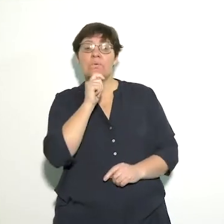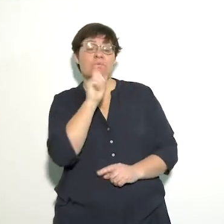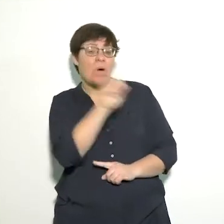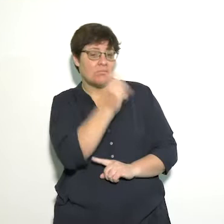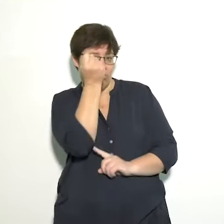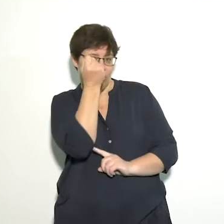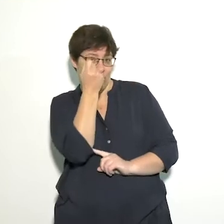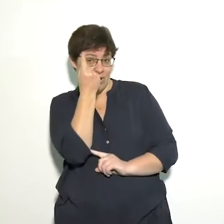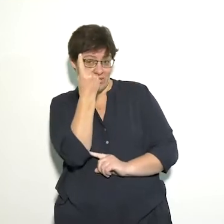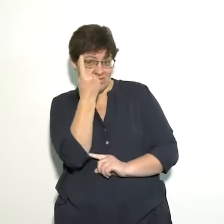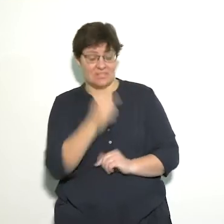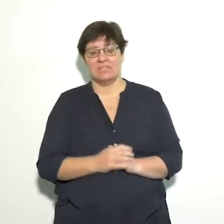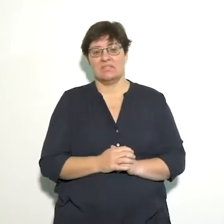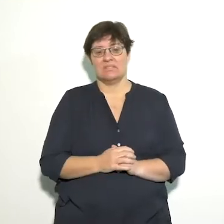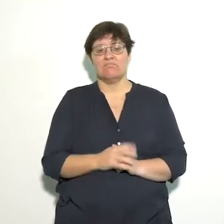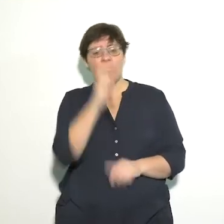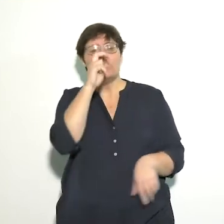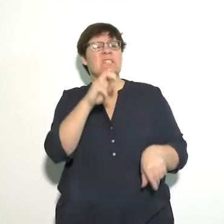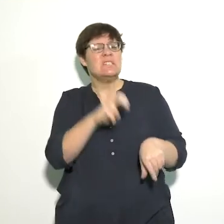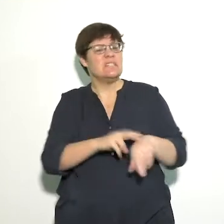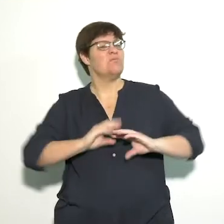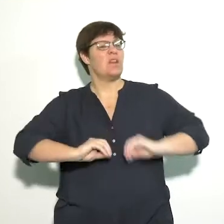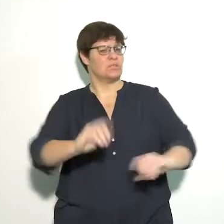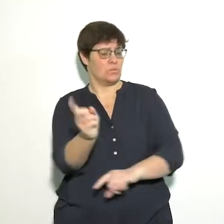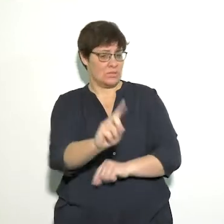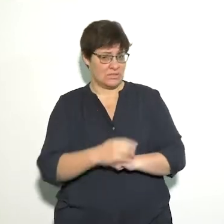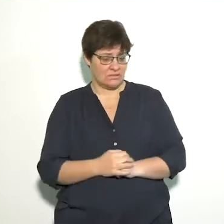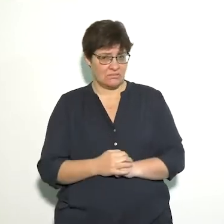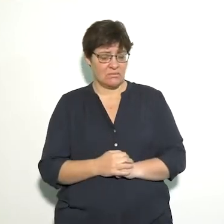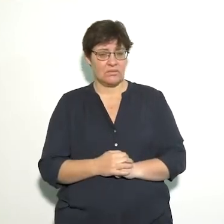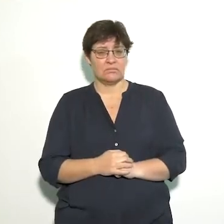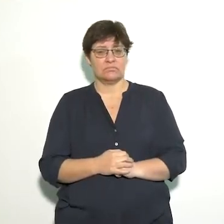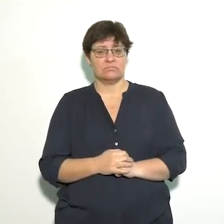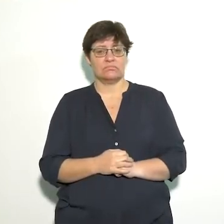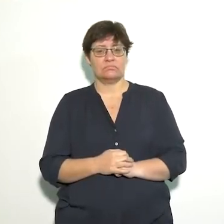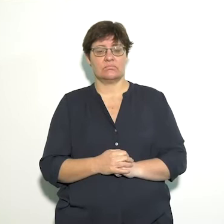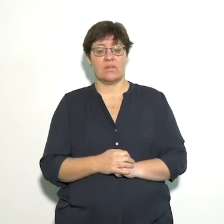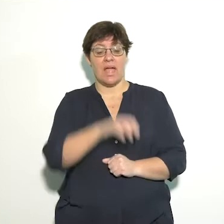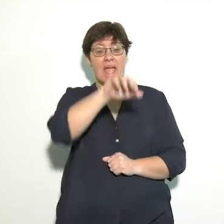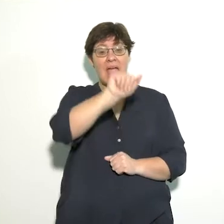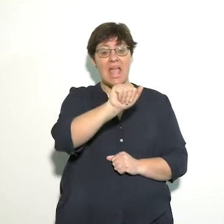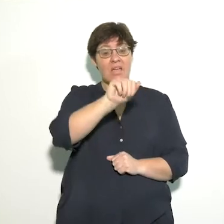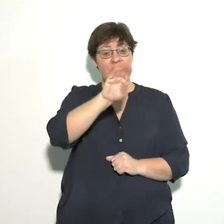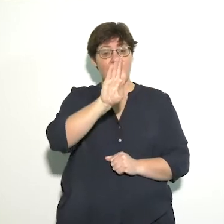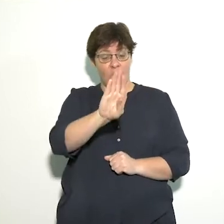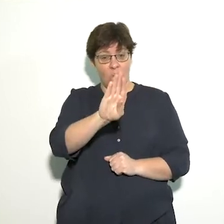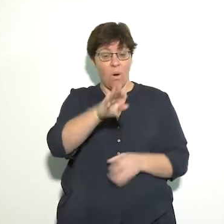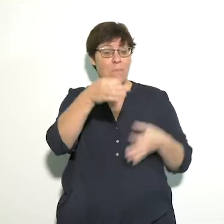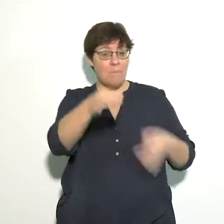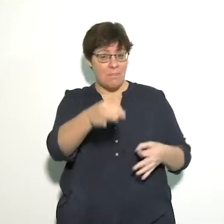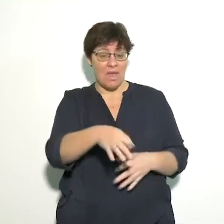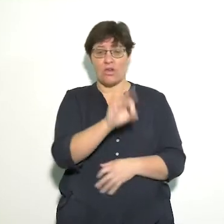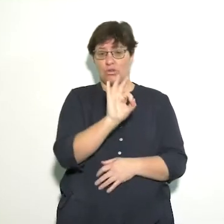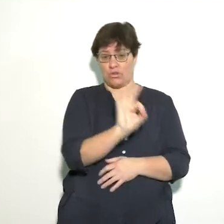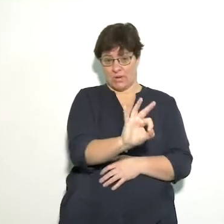comprehension. Right, what you will need for this lesson is you need 3 A4 pieces of